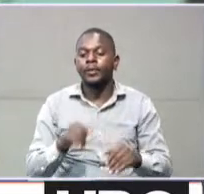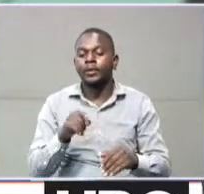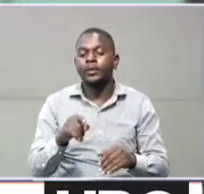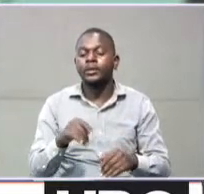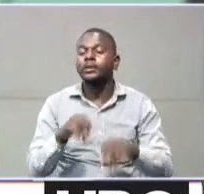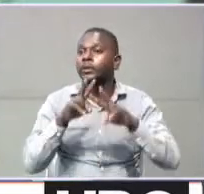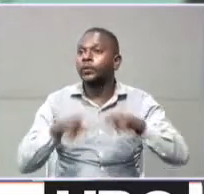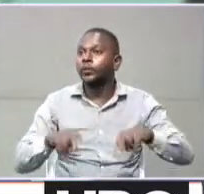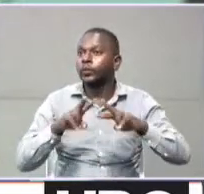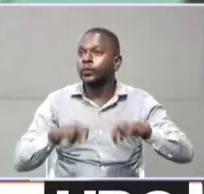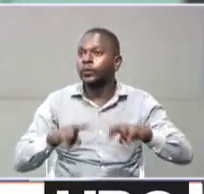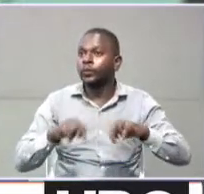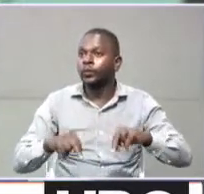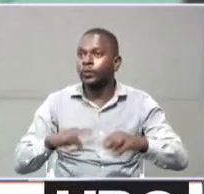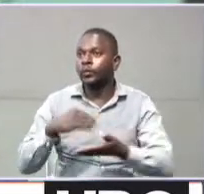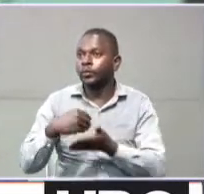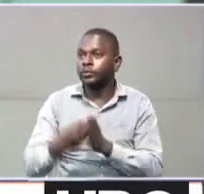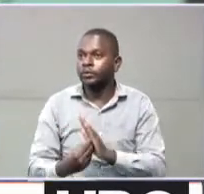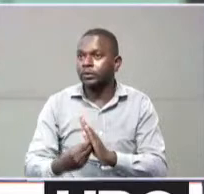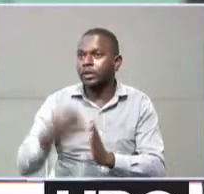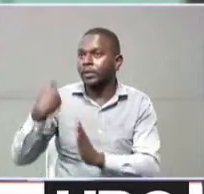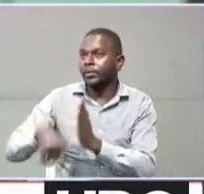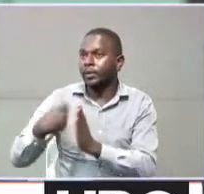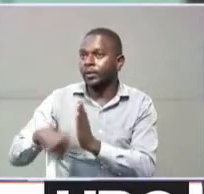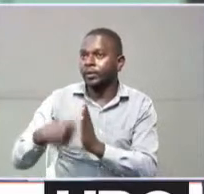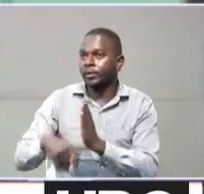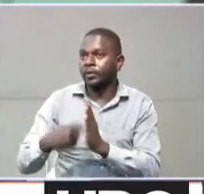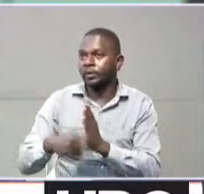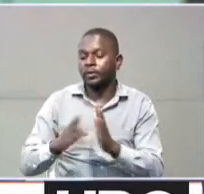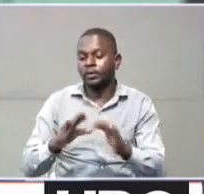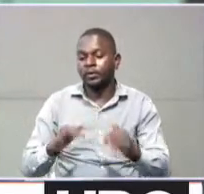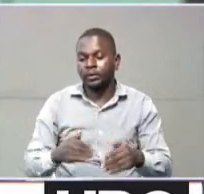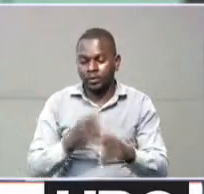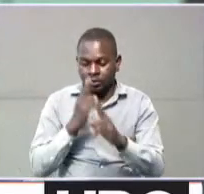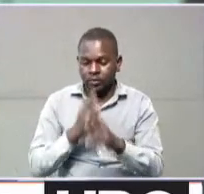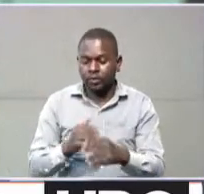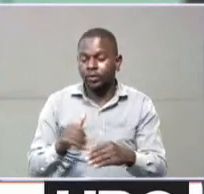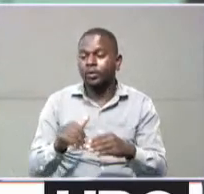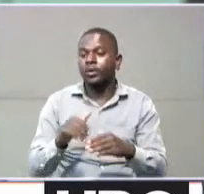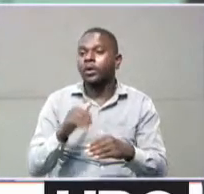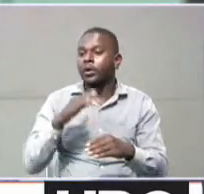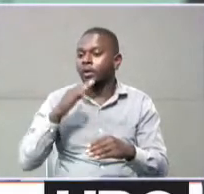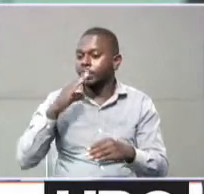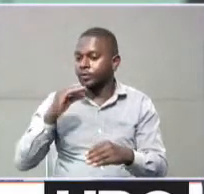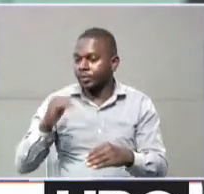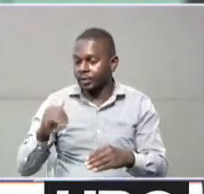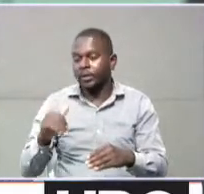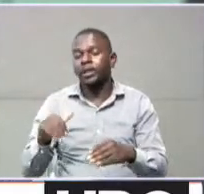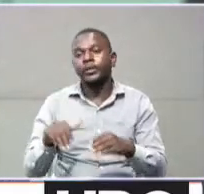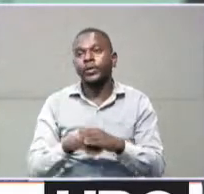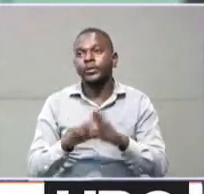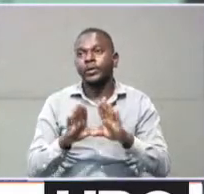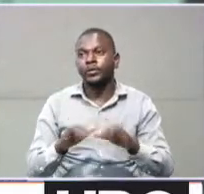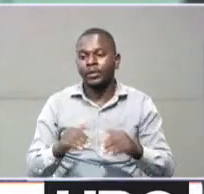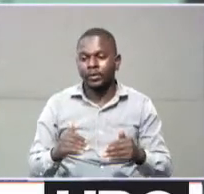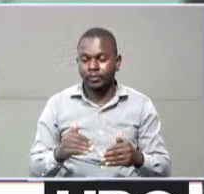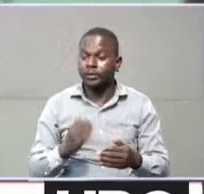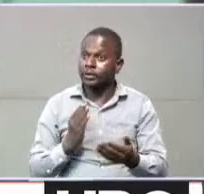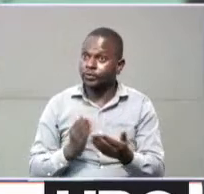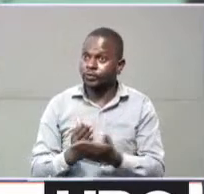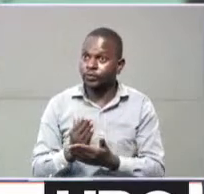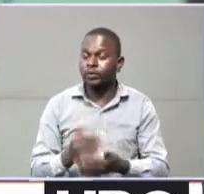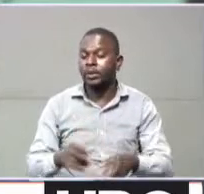operation it only will speak and colleagues it is true that the the